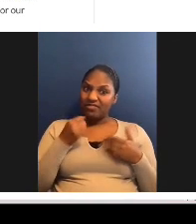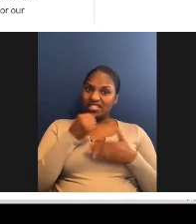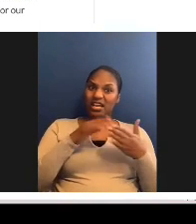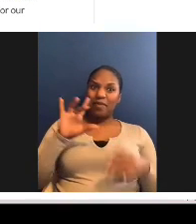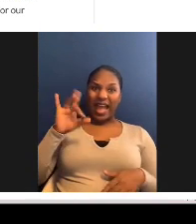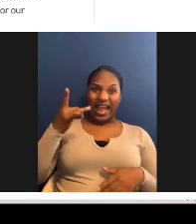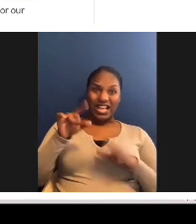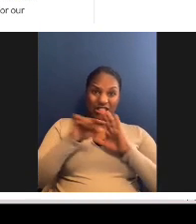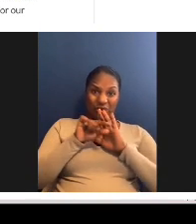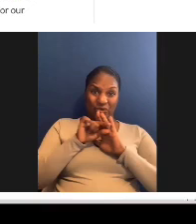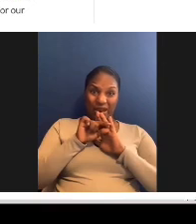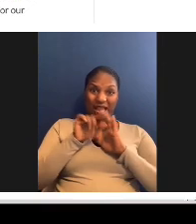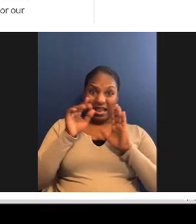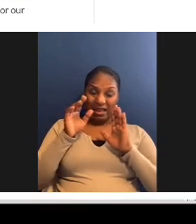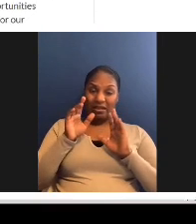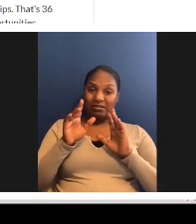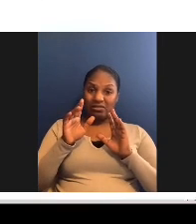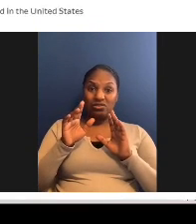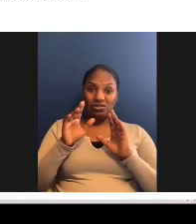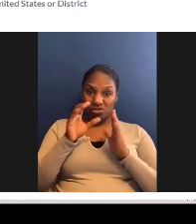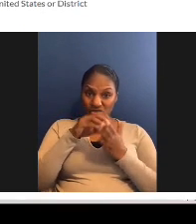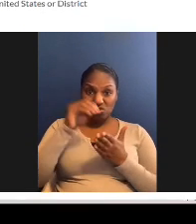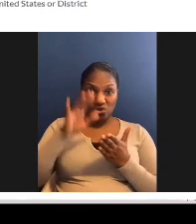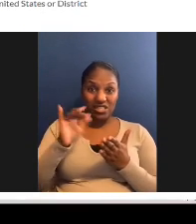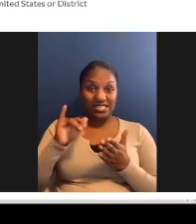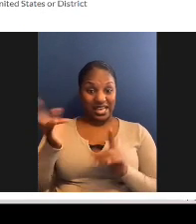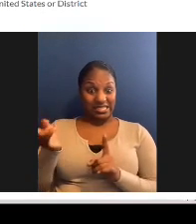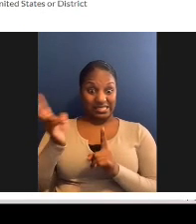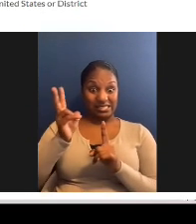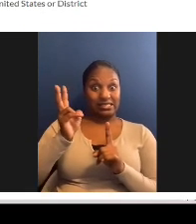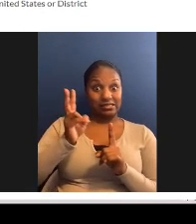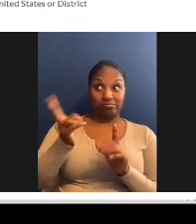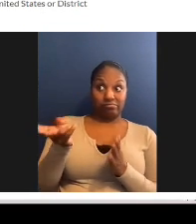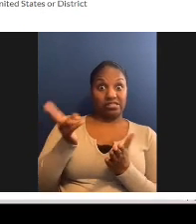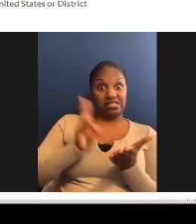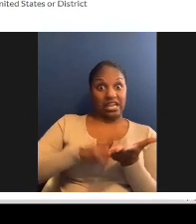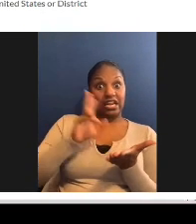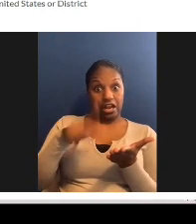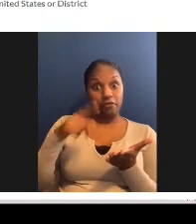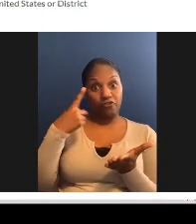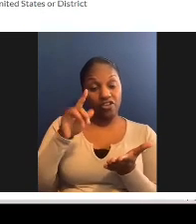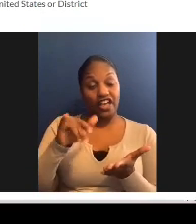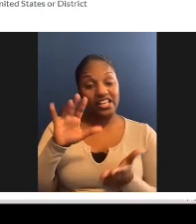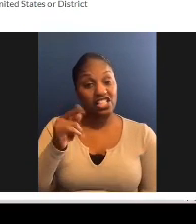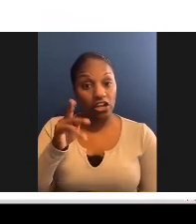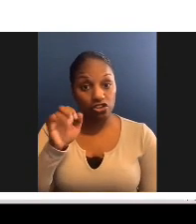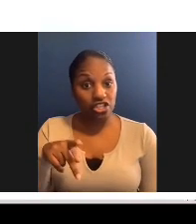could have them to go ahead and sign up for this scholarship to be a part of that.